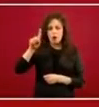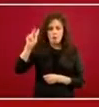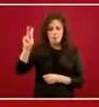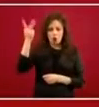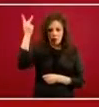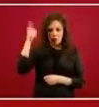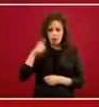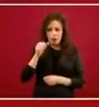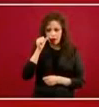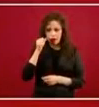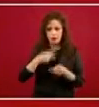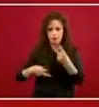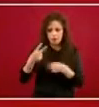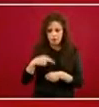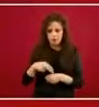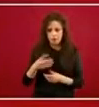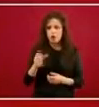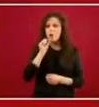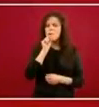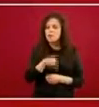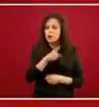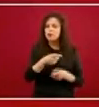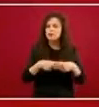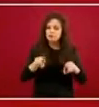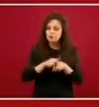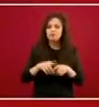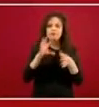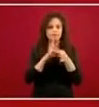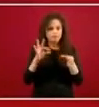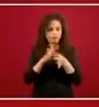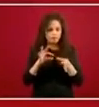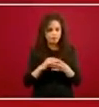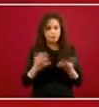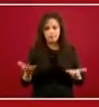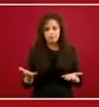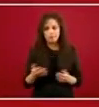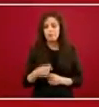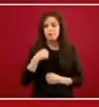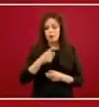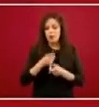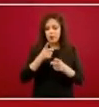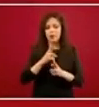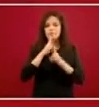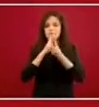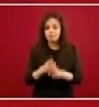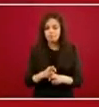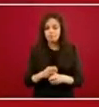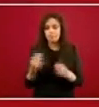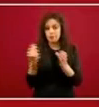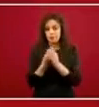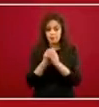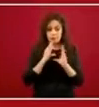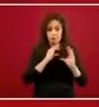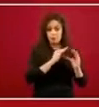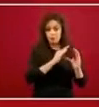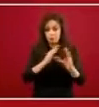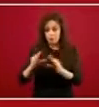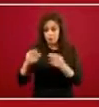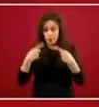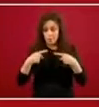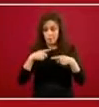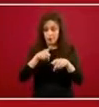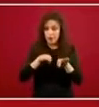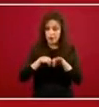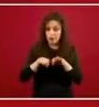a similar question. The response is the following. The medical personnel that is currently